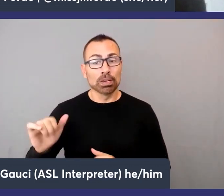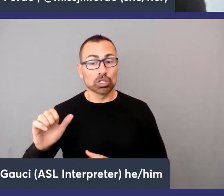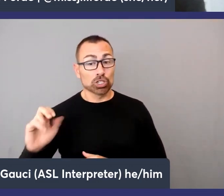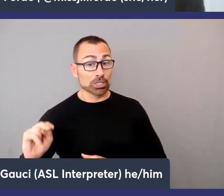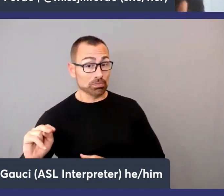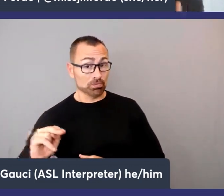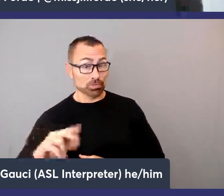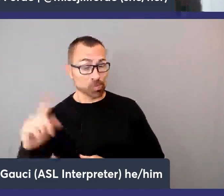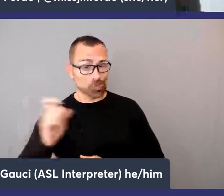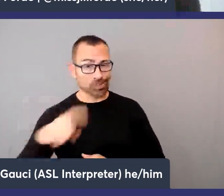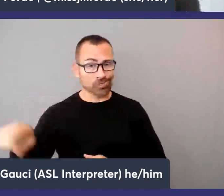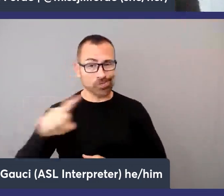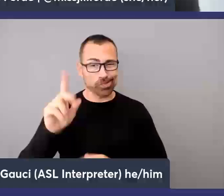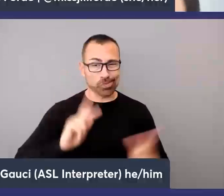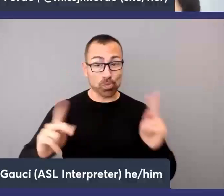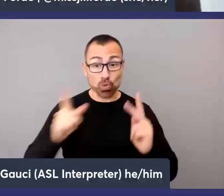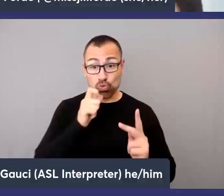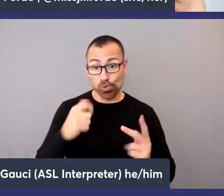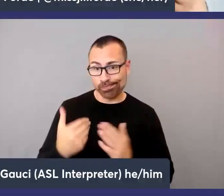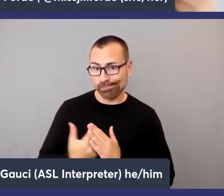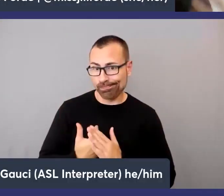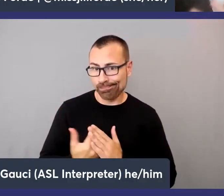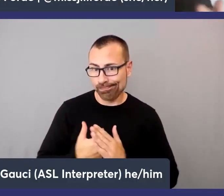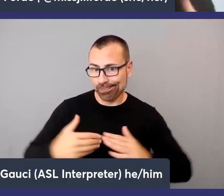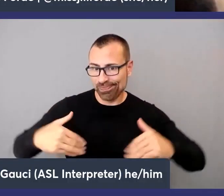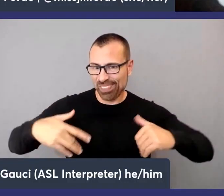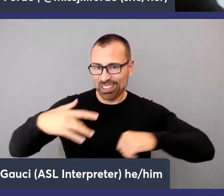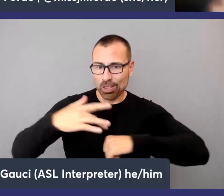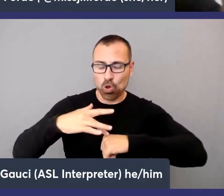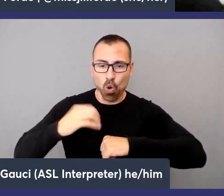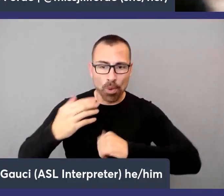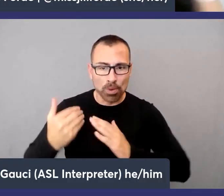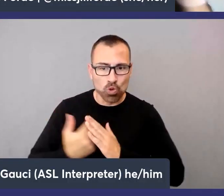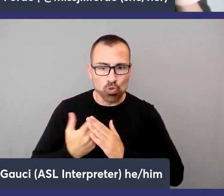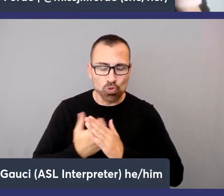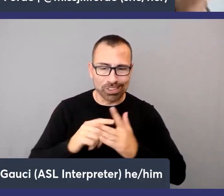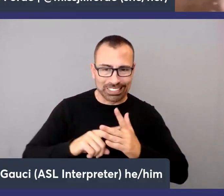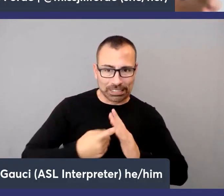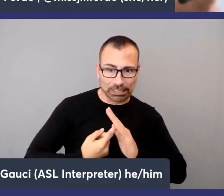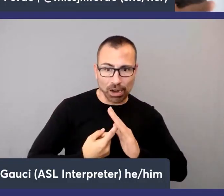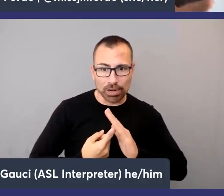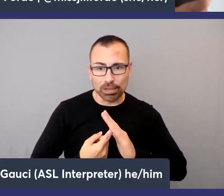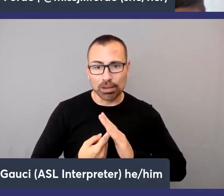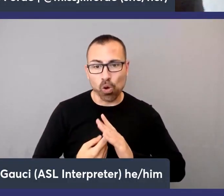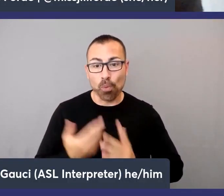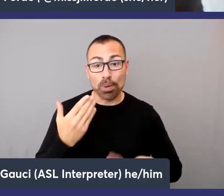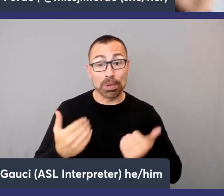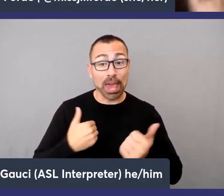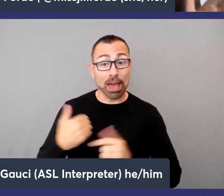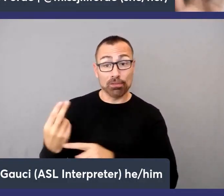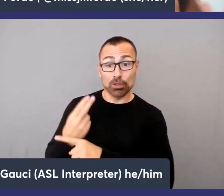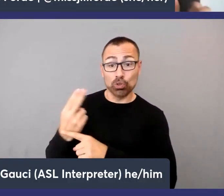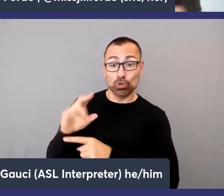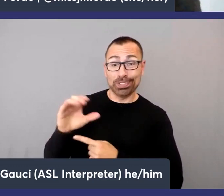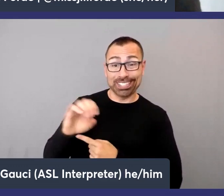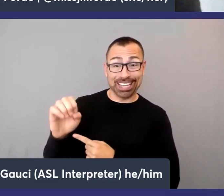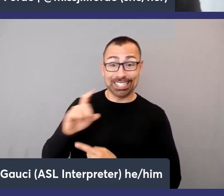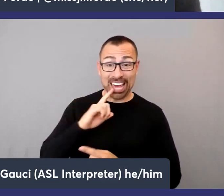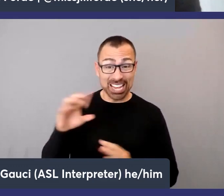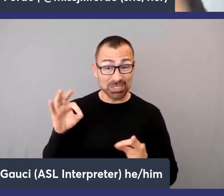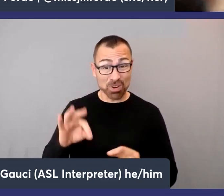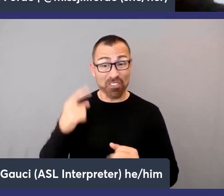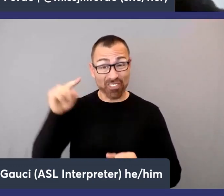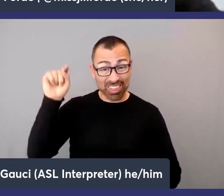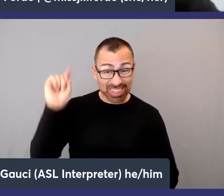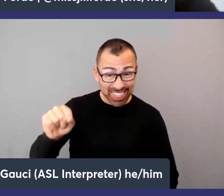here who are new. They're maybe just getting started. Maybe they have a use case that's like perfect for a graph